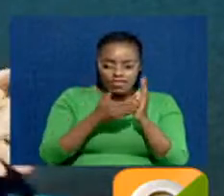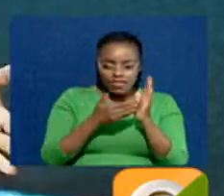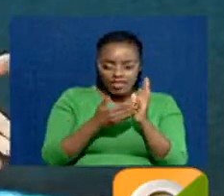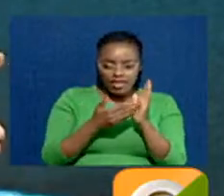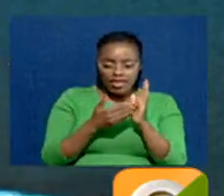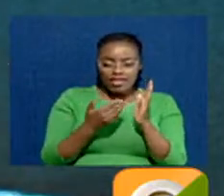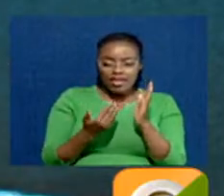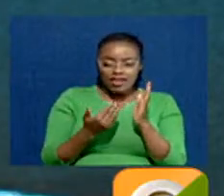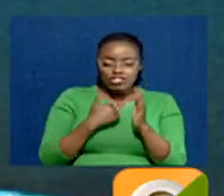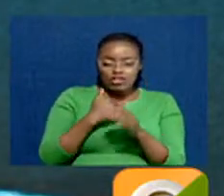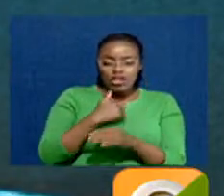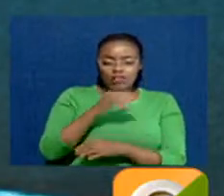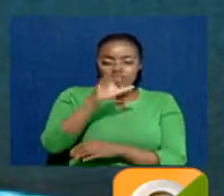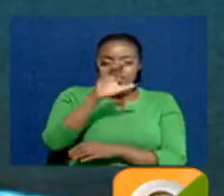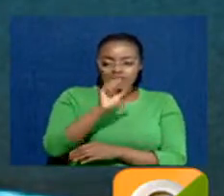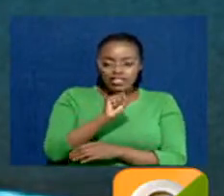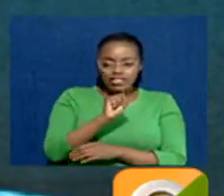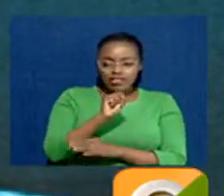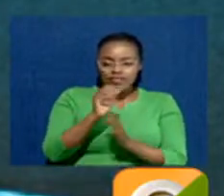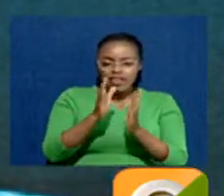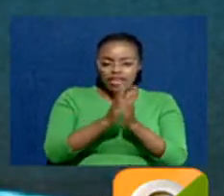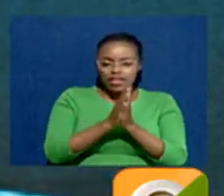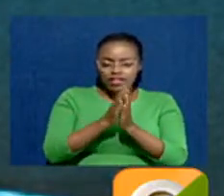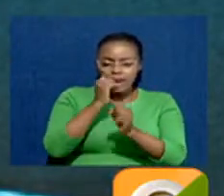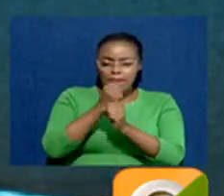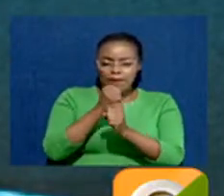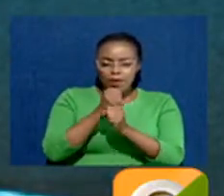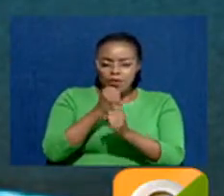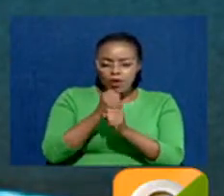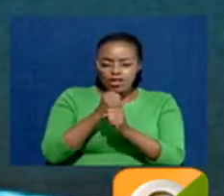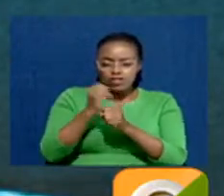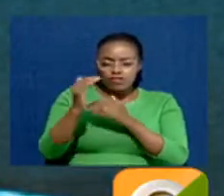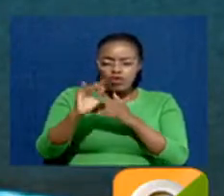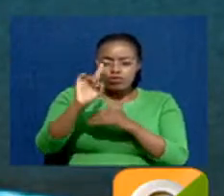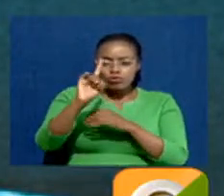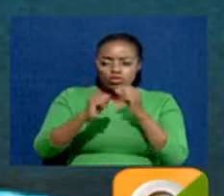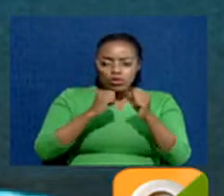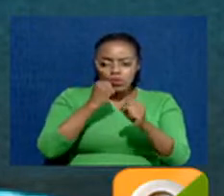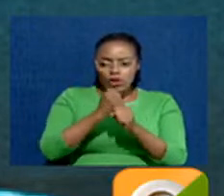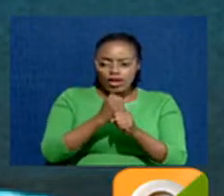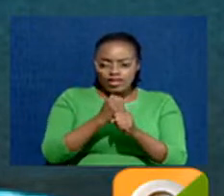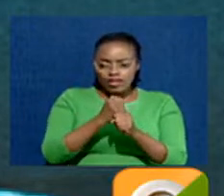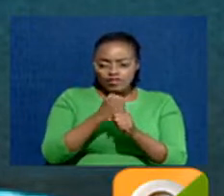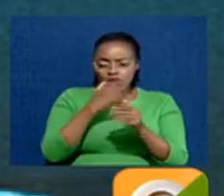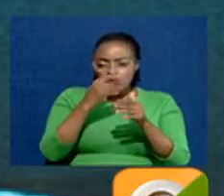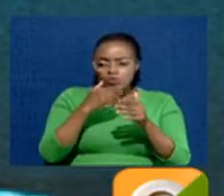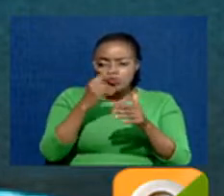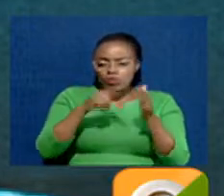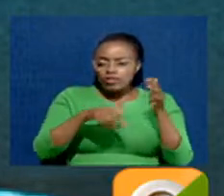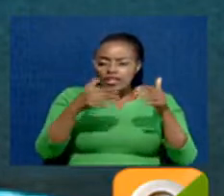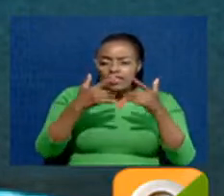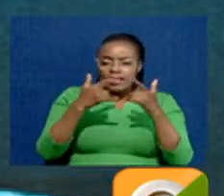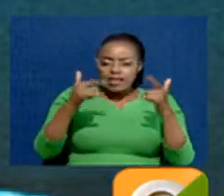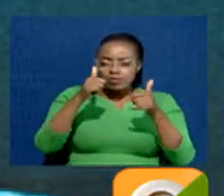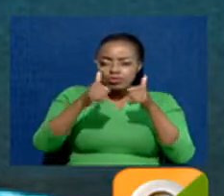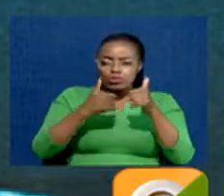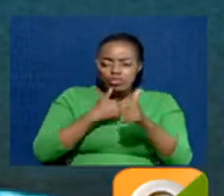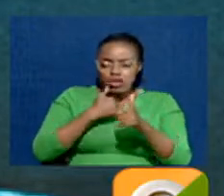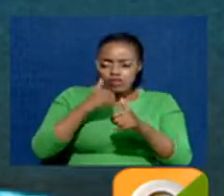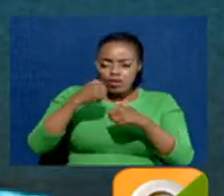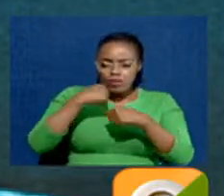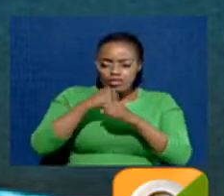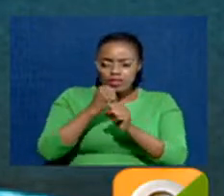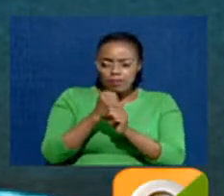your full cabinet there sworn in and has been working for almost a year. Yeah. What are the gaps that may have been there that led to